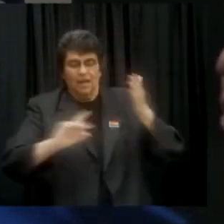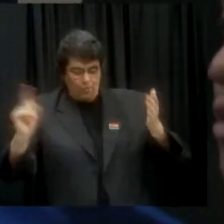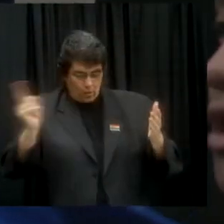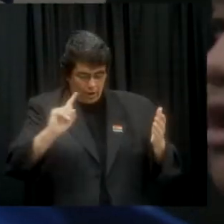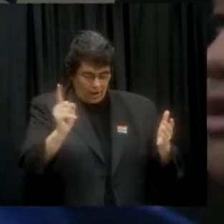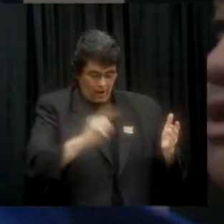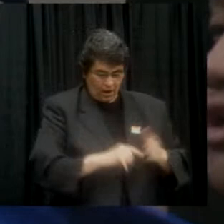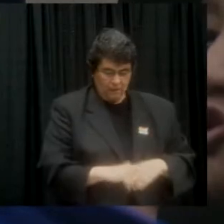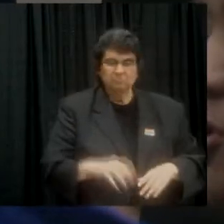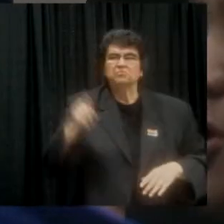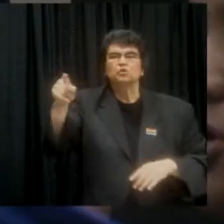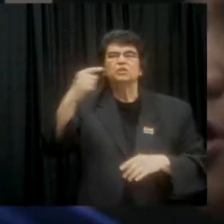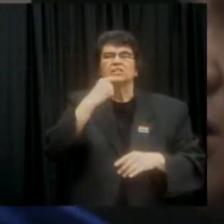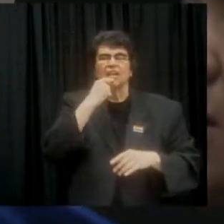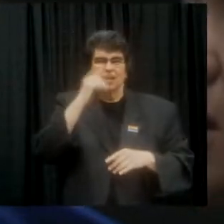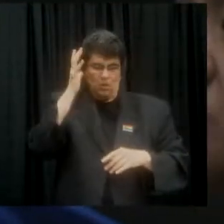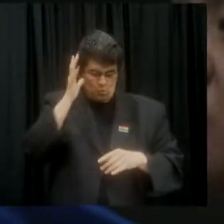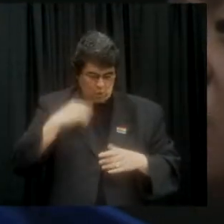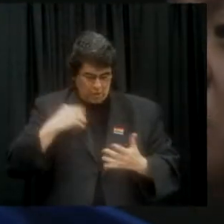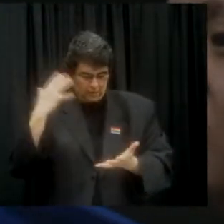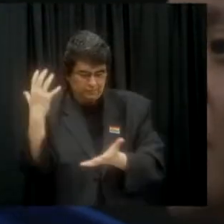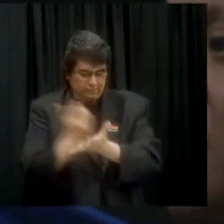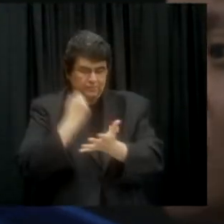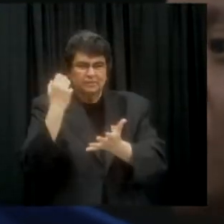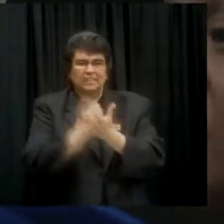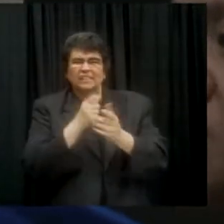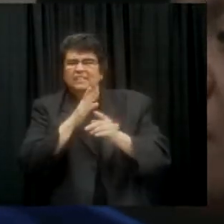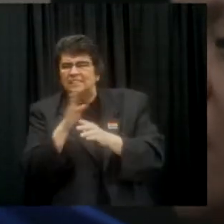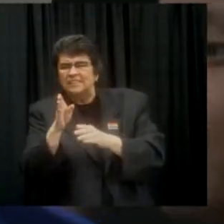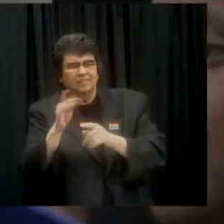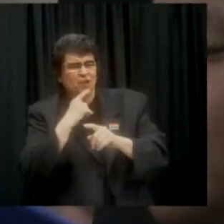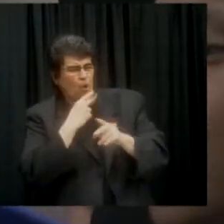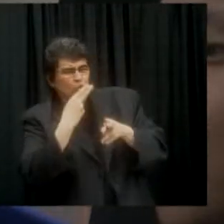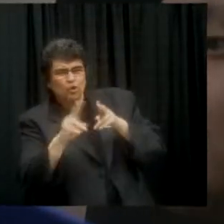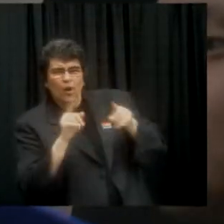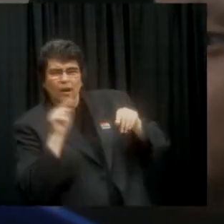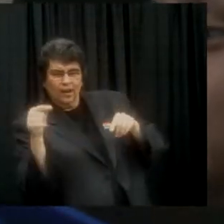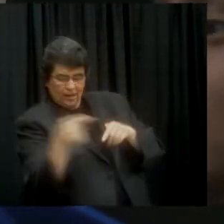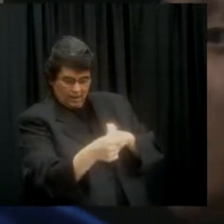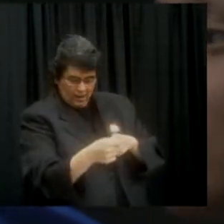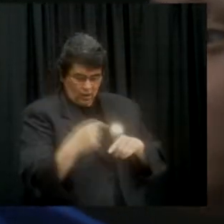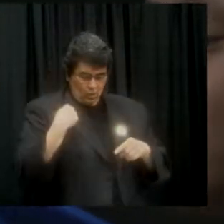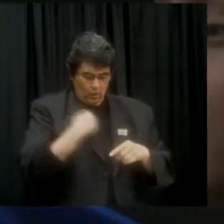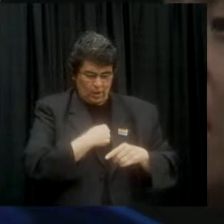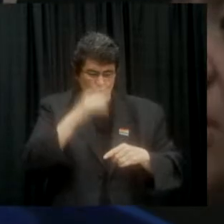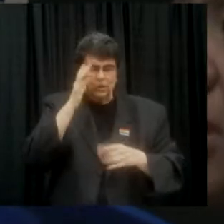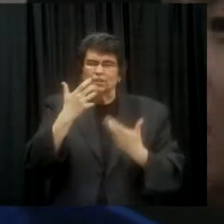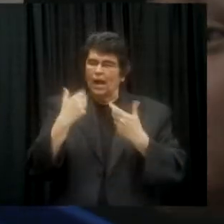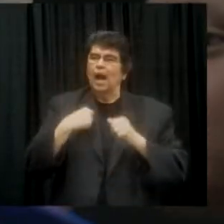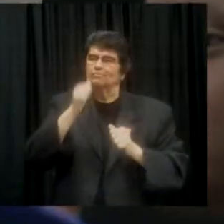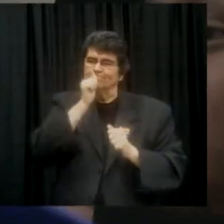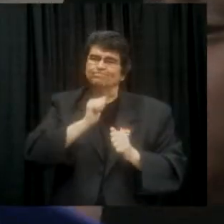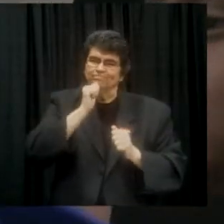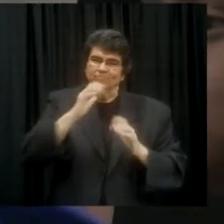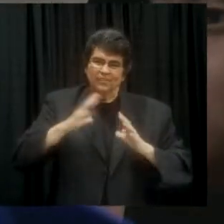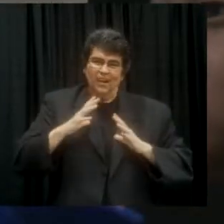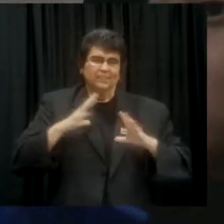She said we take a shortcut, I'm trying to be a good sport, but I don't see how we make